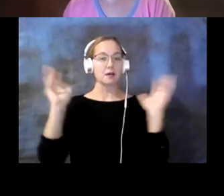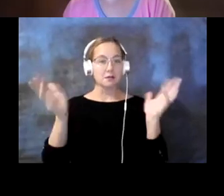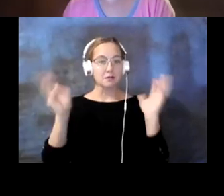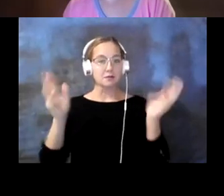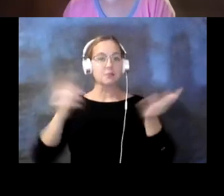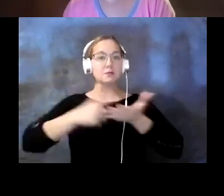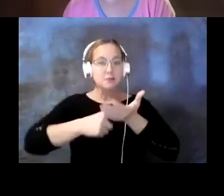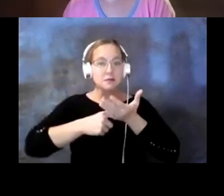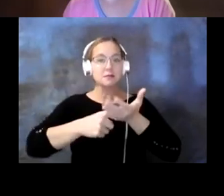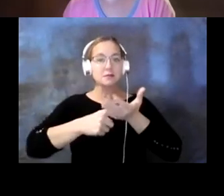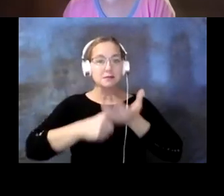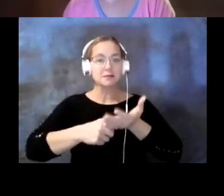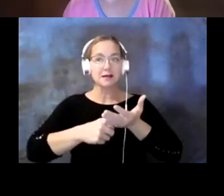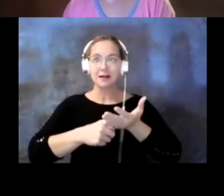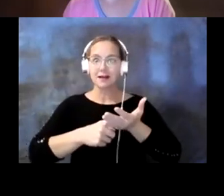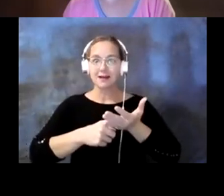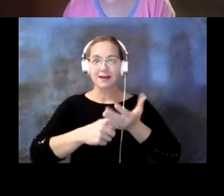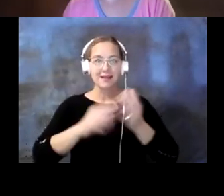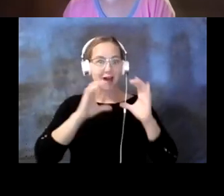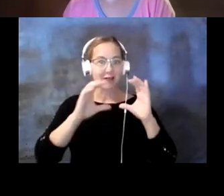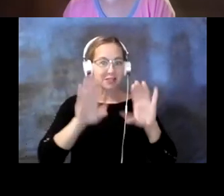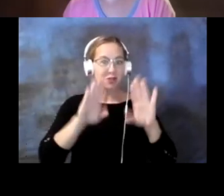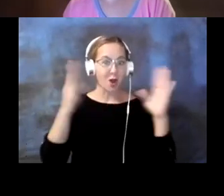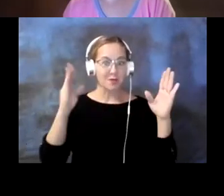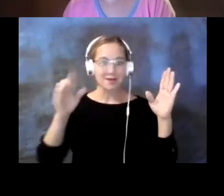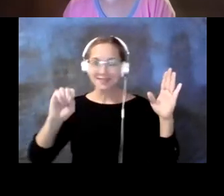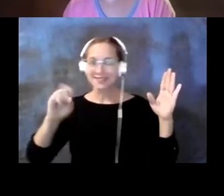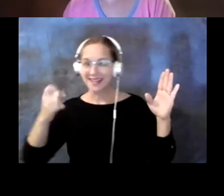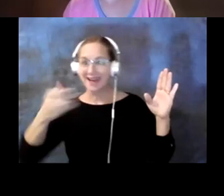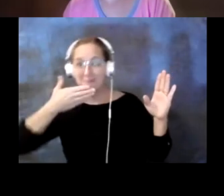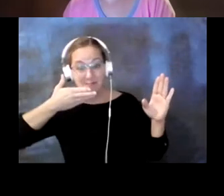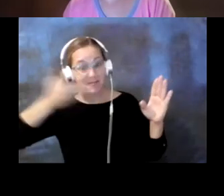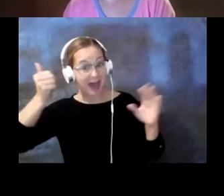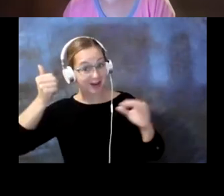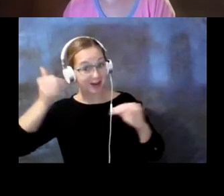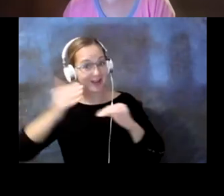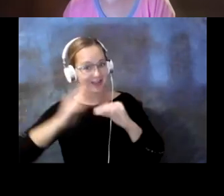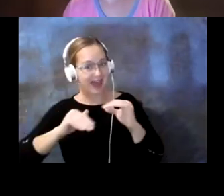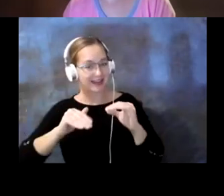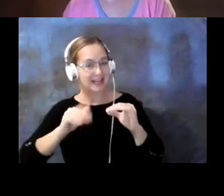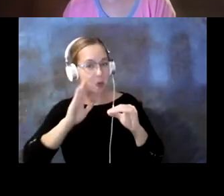up the conversation, the sex is actually better than it would have been.